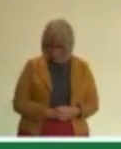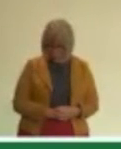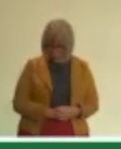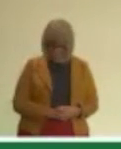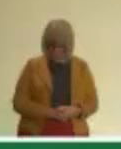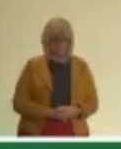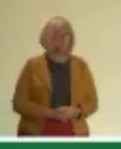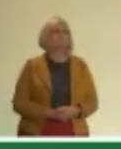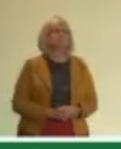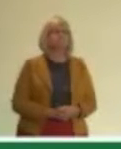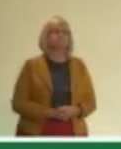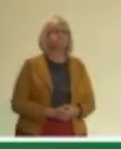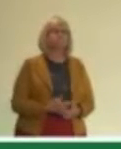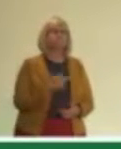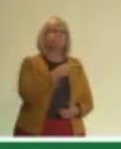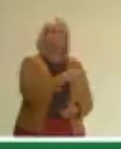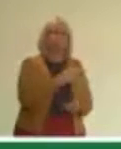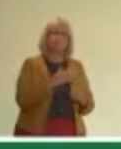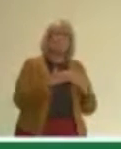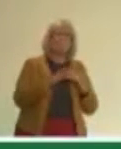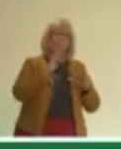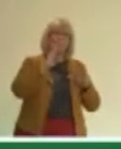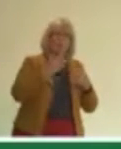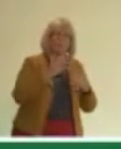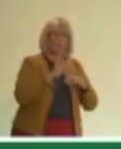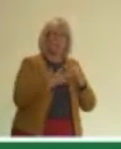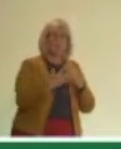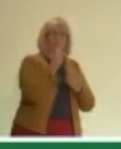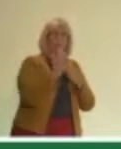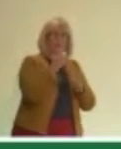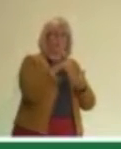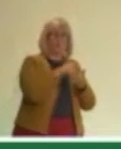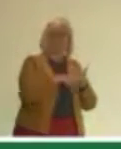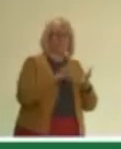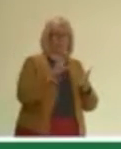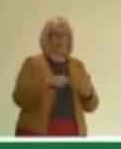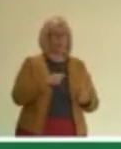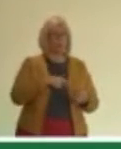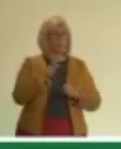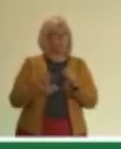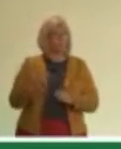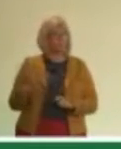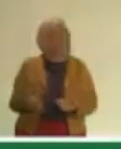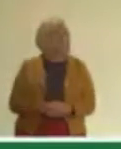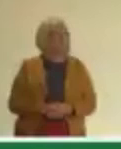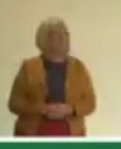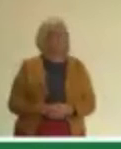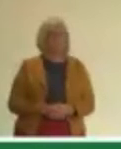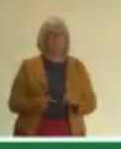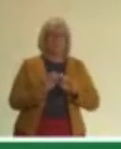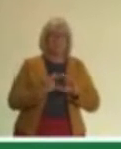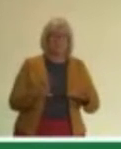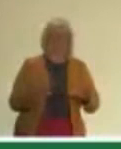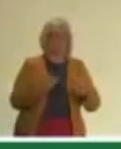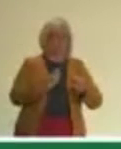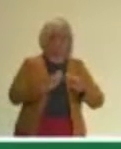They're more worried about electability than their humanity. Media have licked this up. The rhetoric has